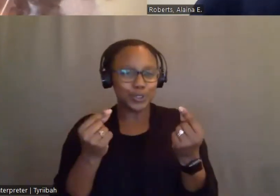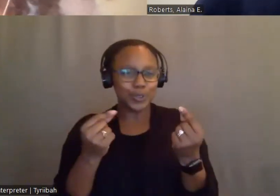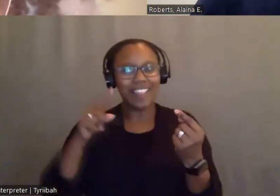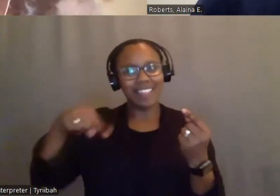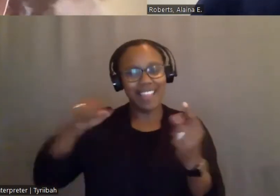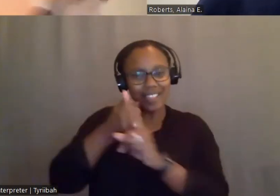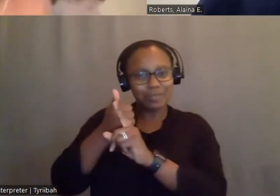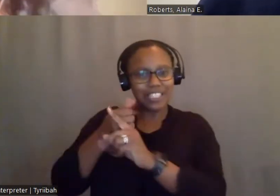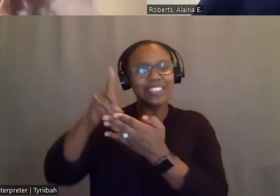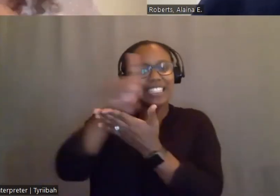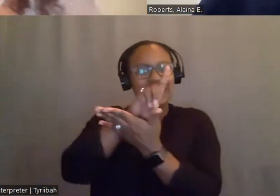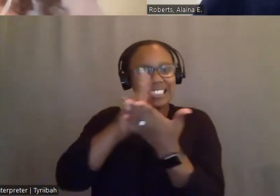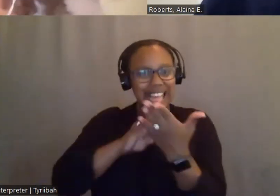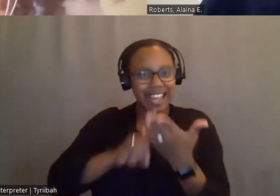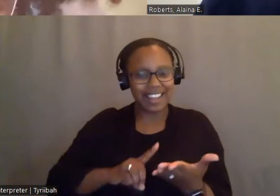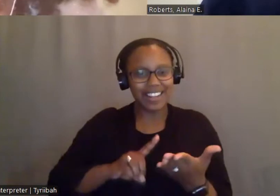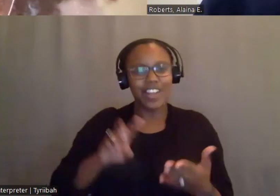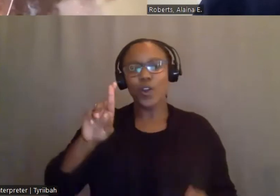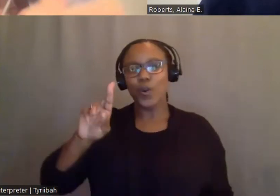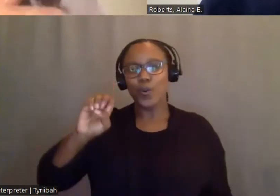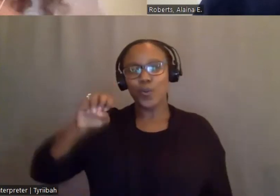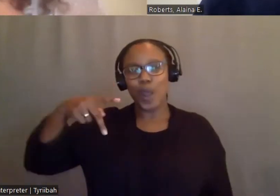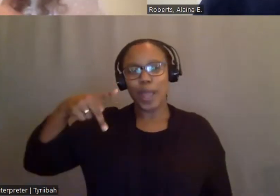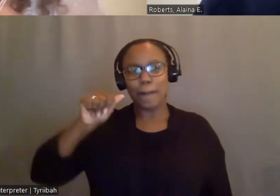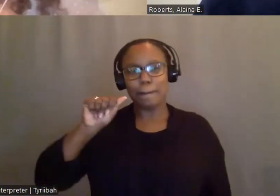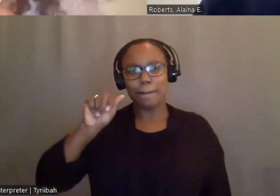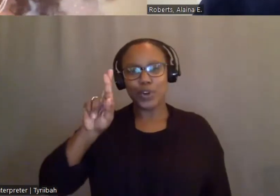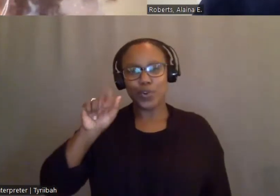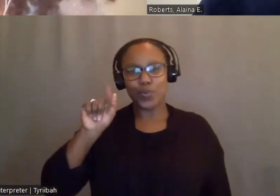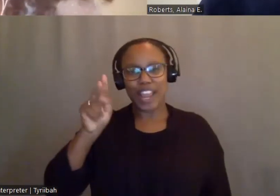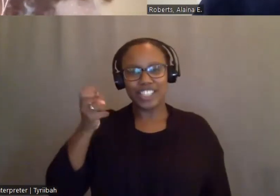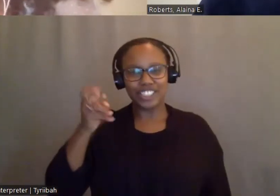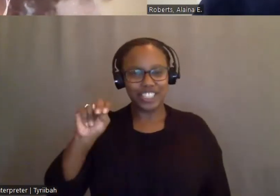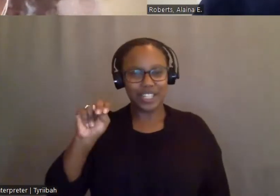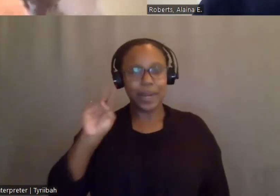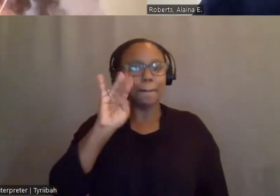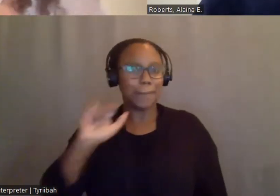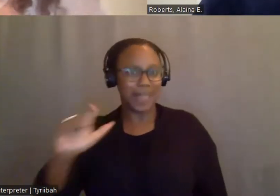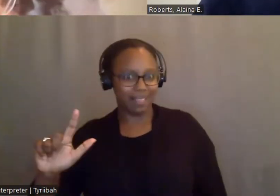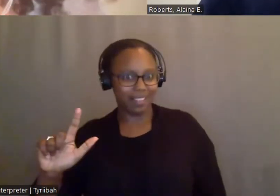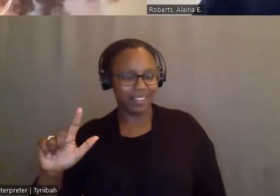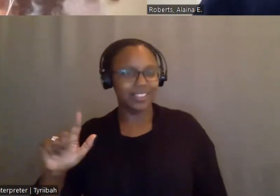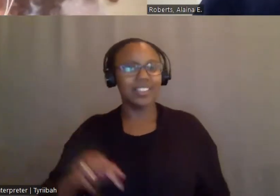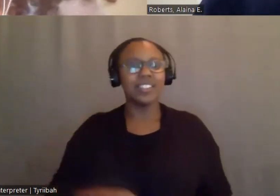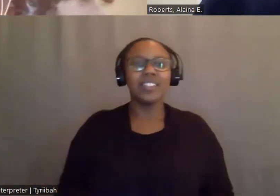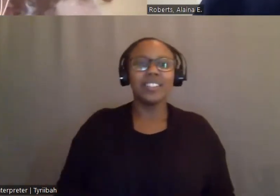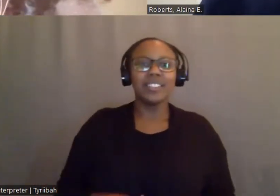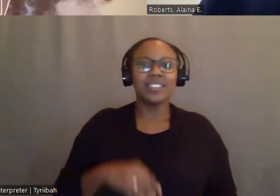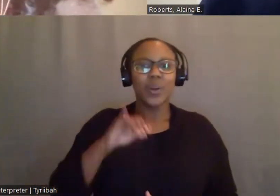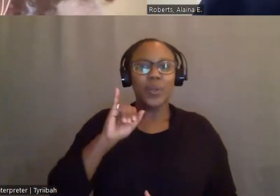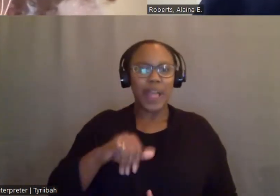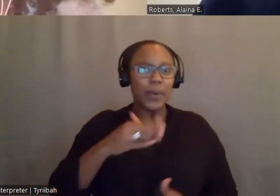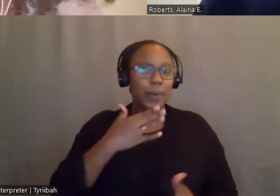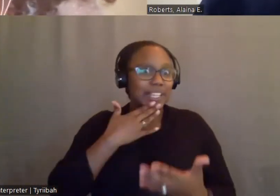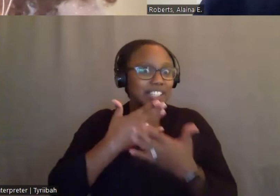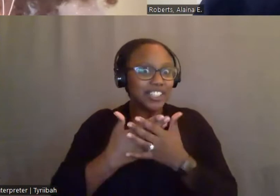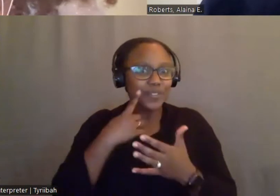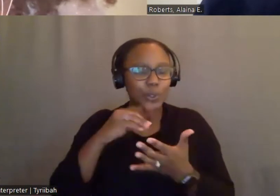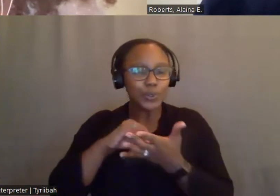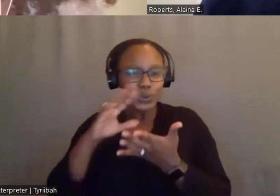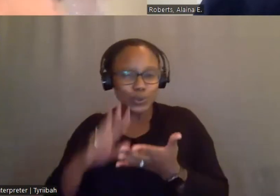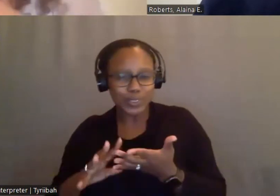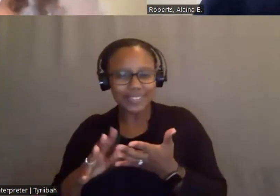content, this history that you're sharing with us, would be such a critical exploration with students alongside that lesson of what does it mean